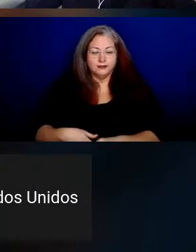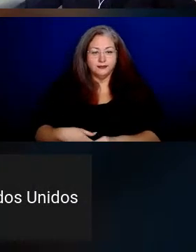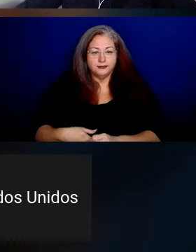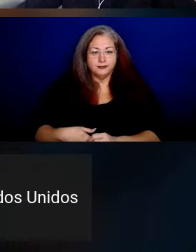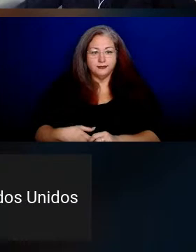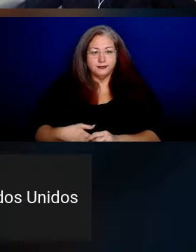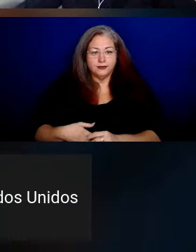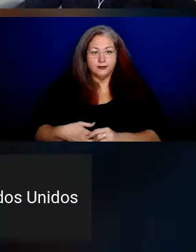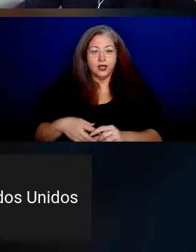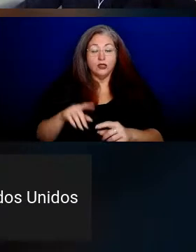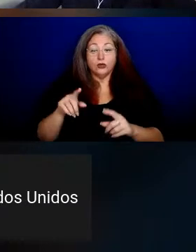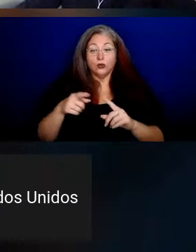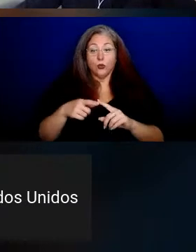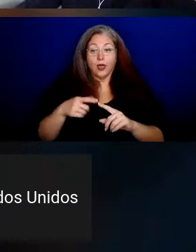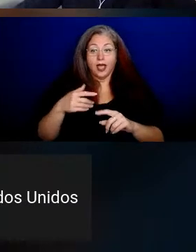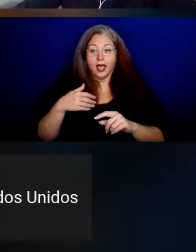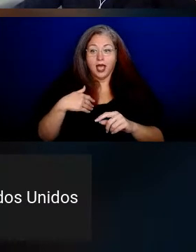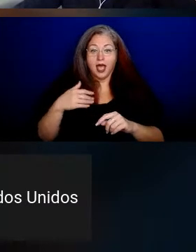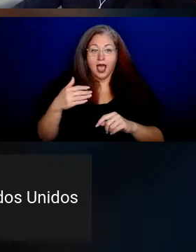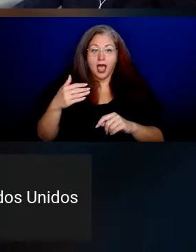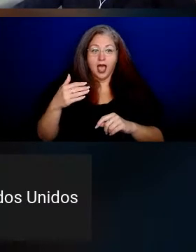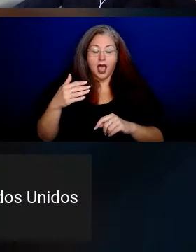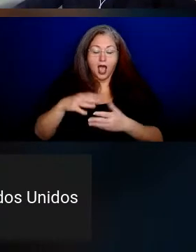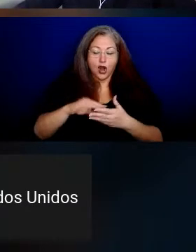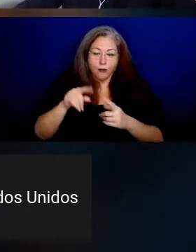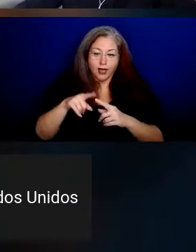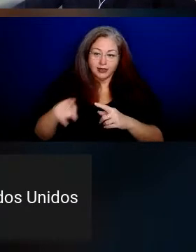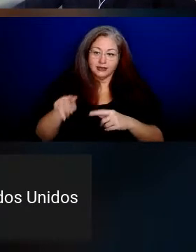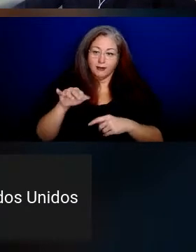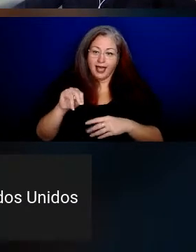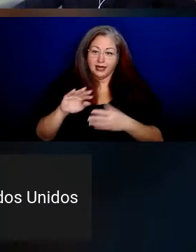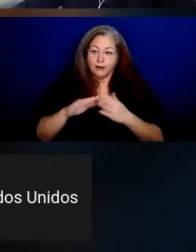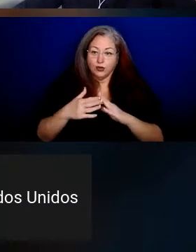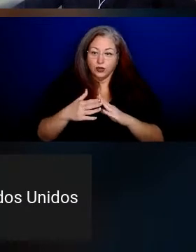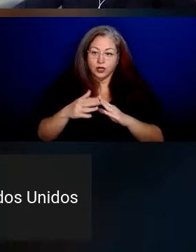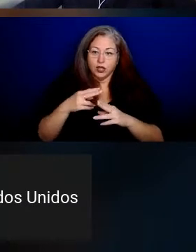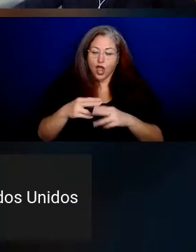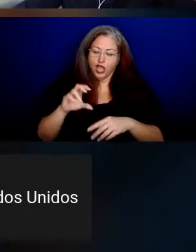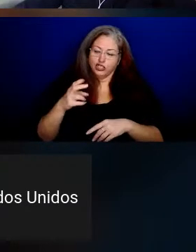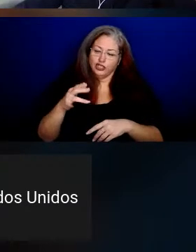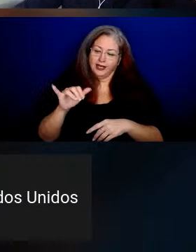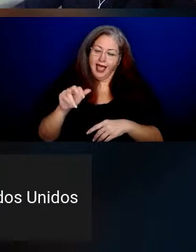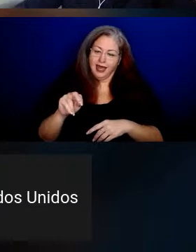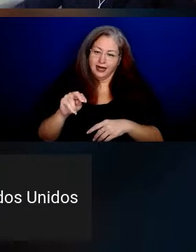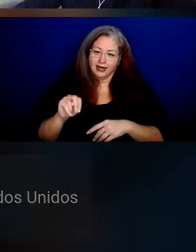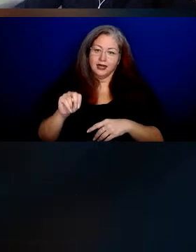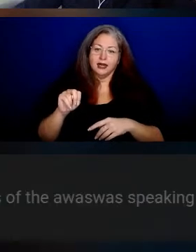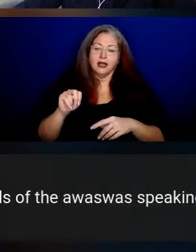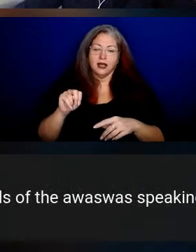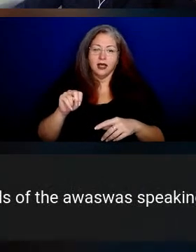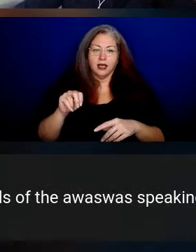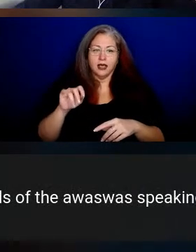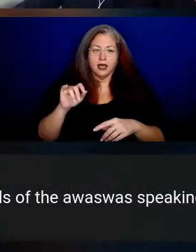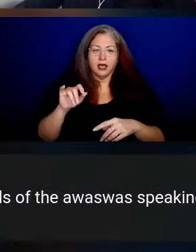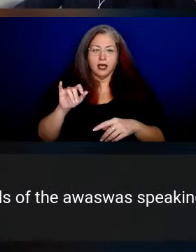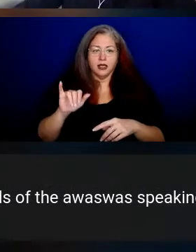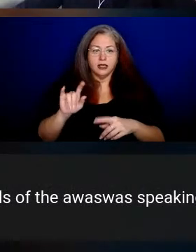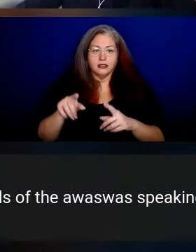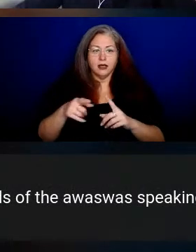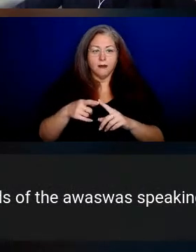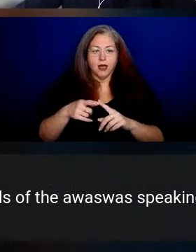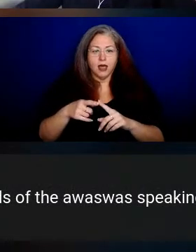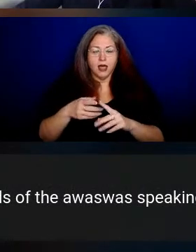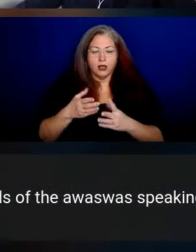when I knew the existence of this Mayan community. It is called Chican. It was about through the